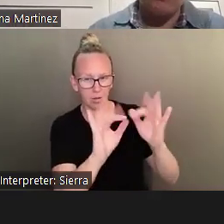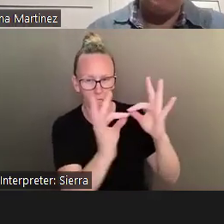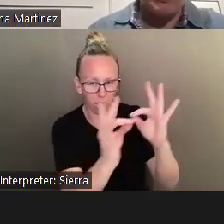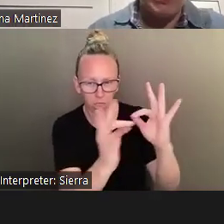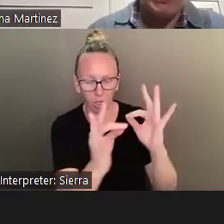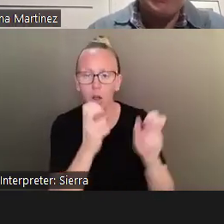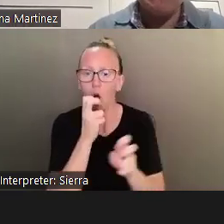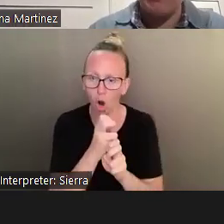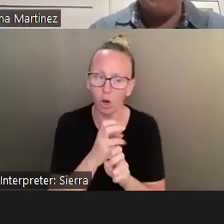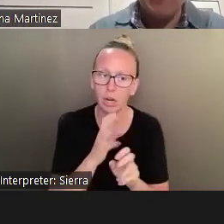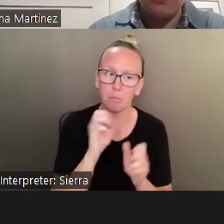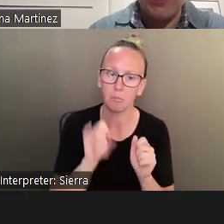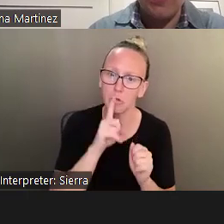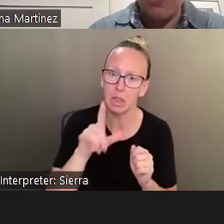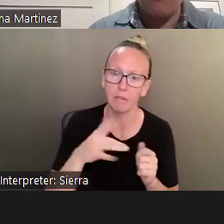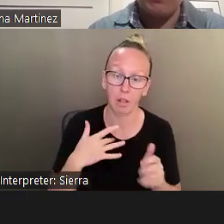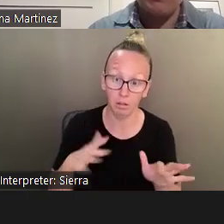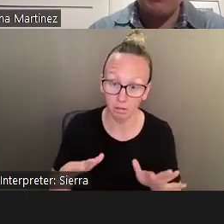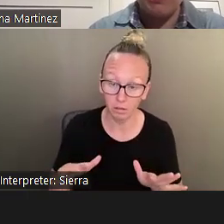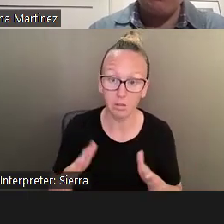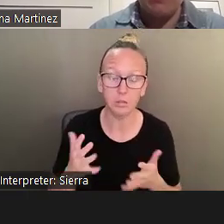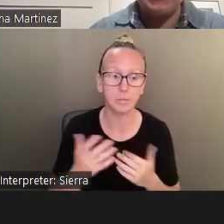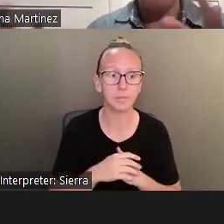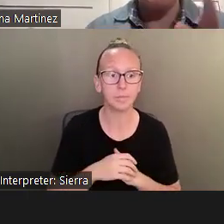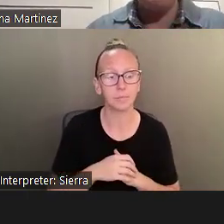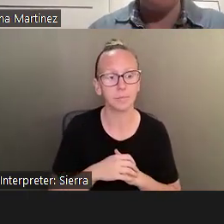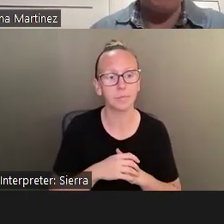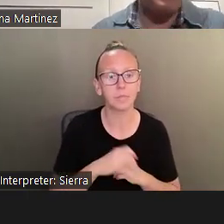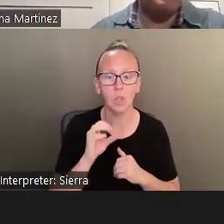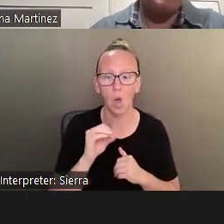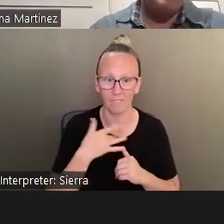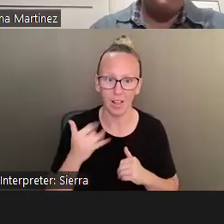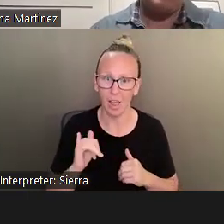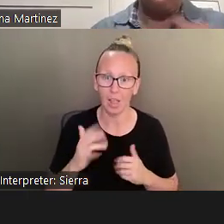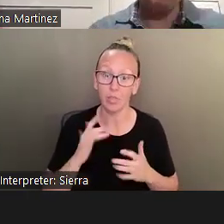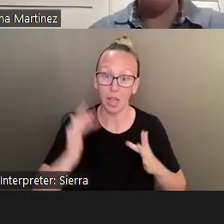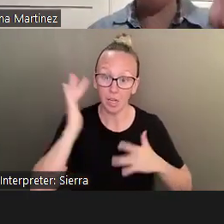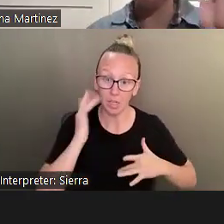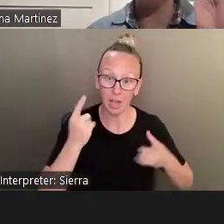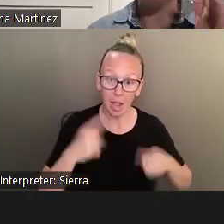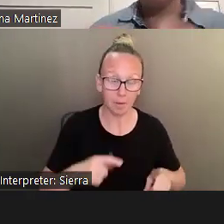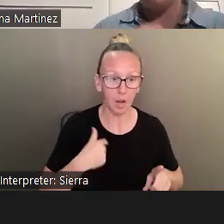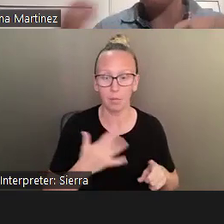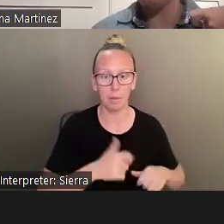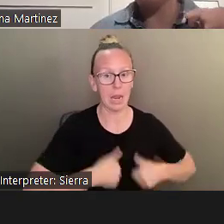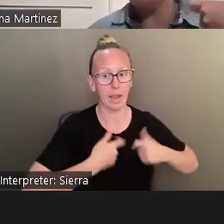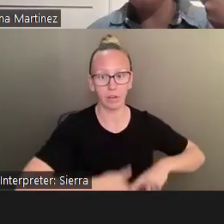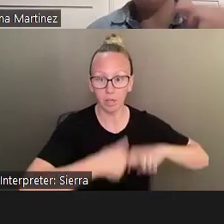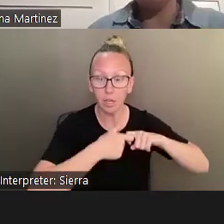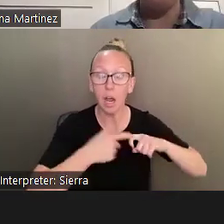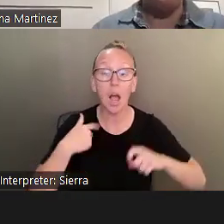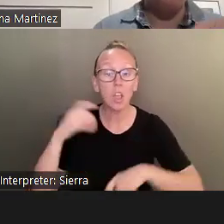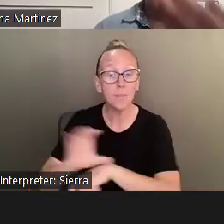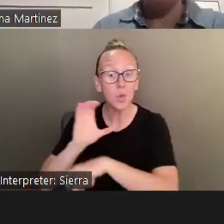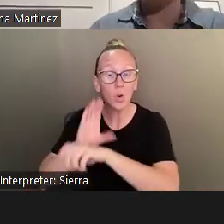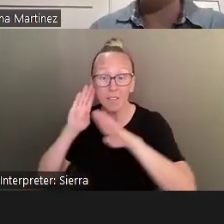just really inexplicable. And it felt like I had to put my life on hold. I was in a computer heavy job. I was an audio engineer.